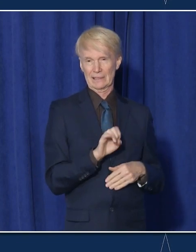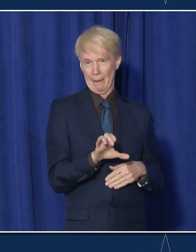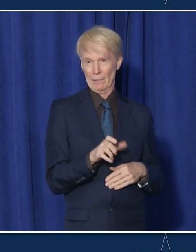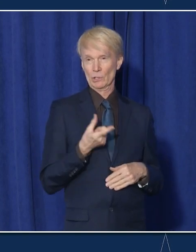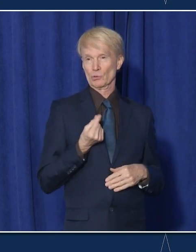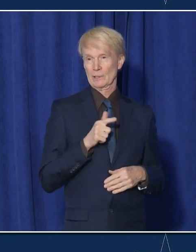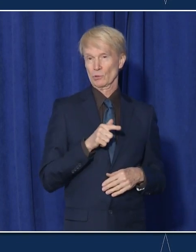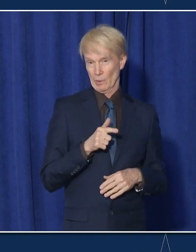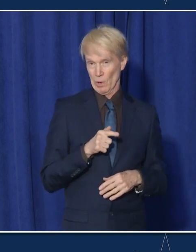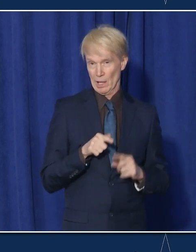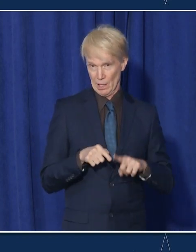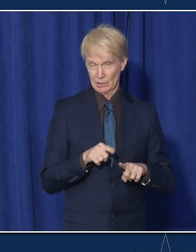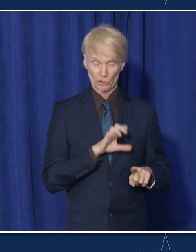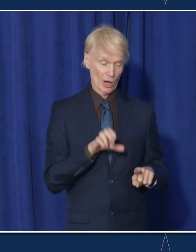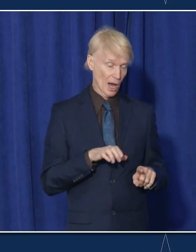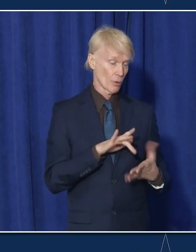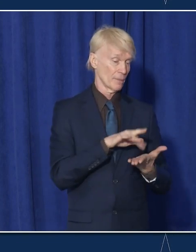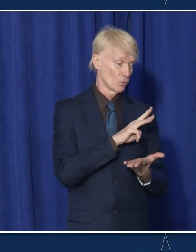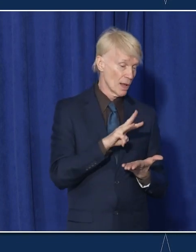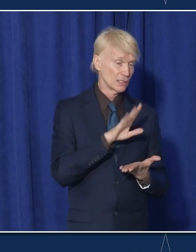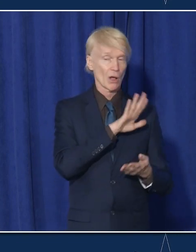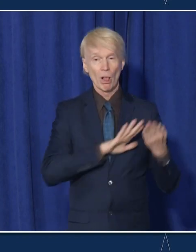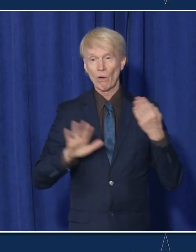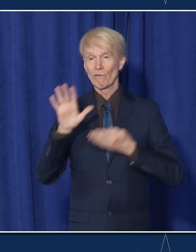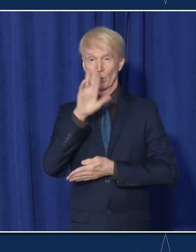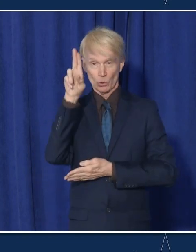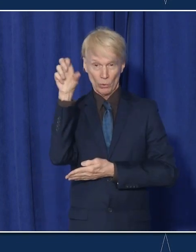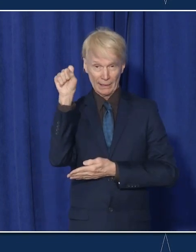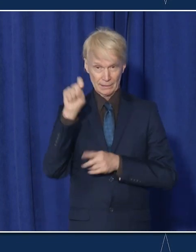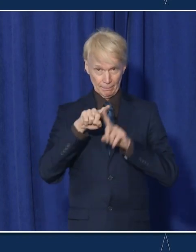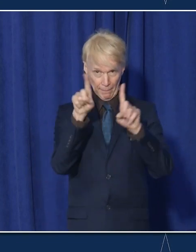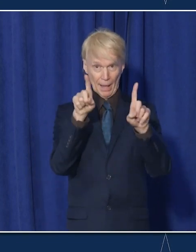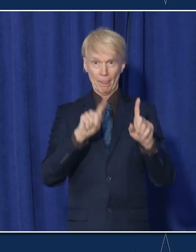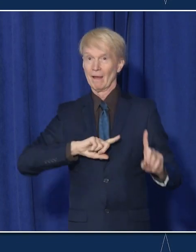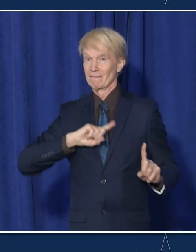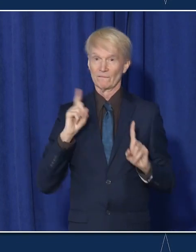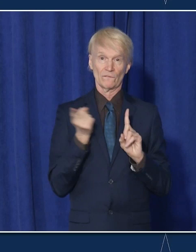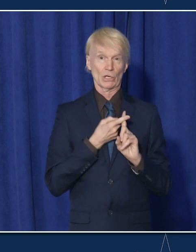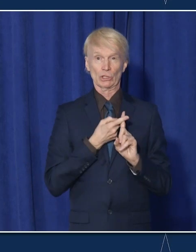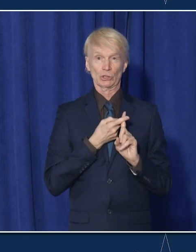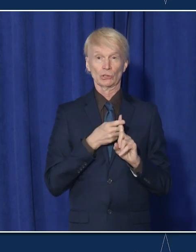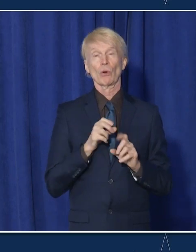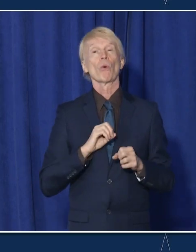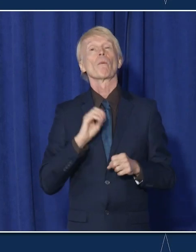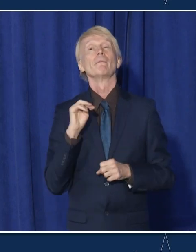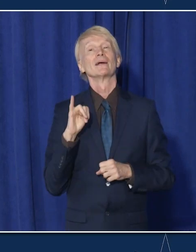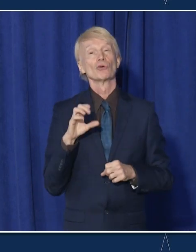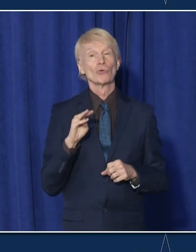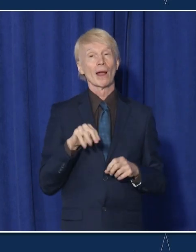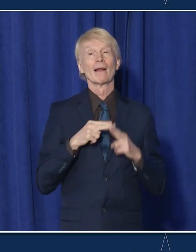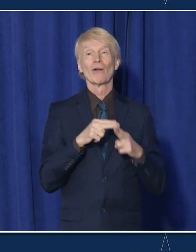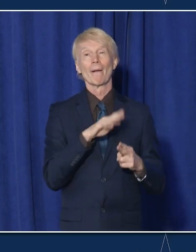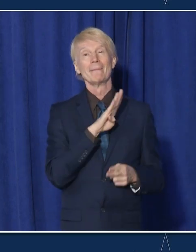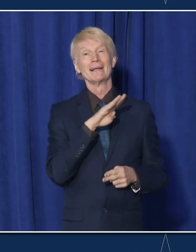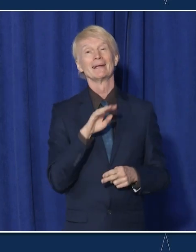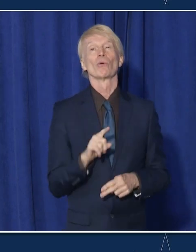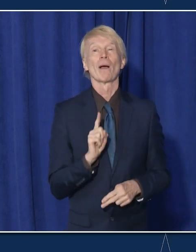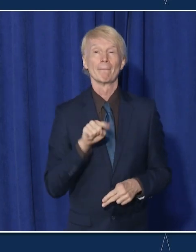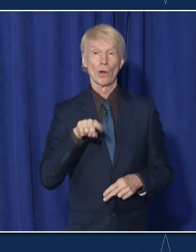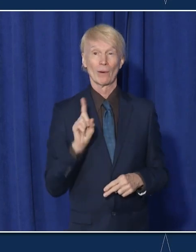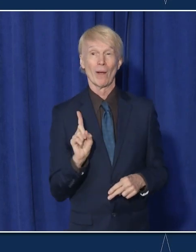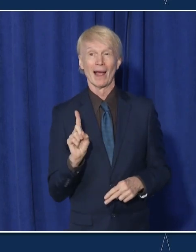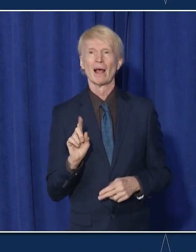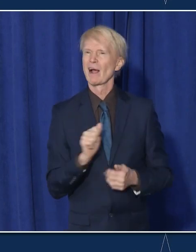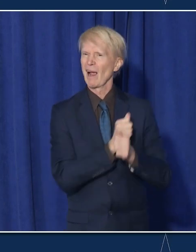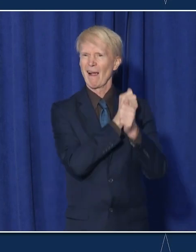Chicago, in the Midwest, and really across the US. And the original Omicron version, B1.1, was everything